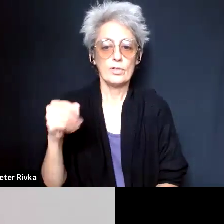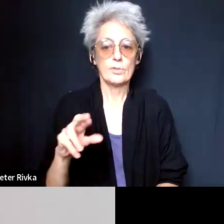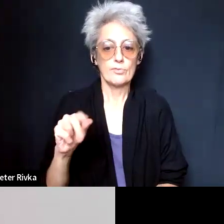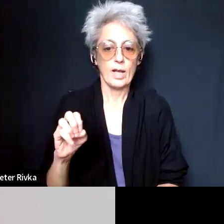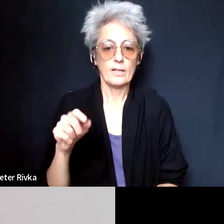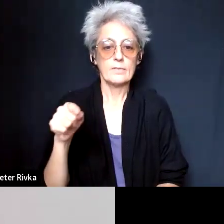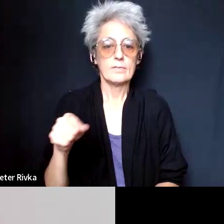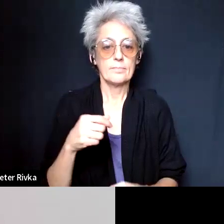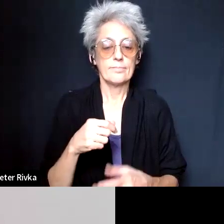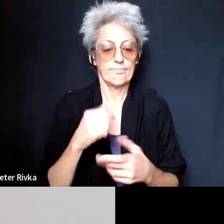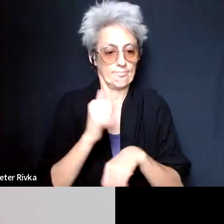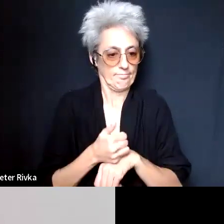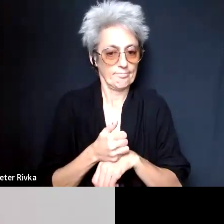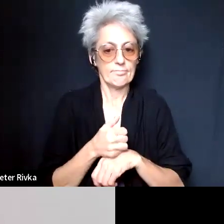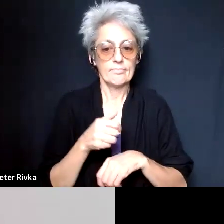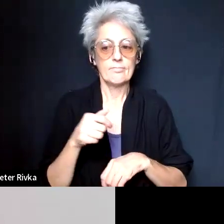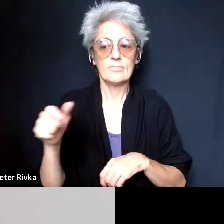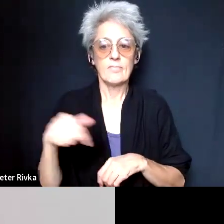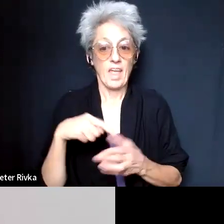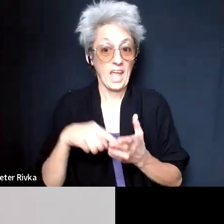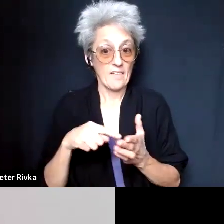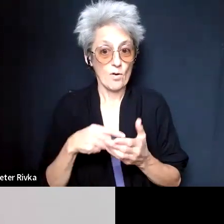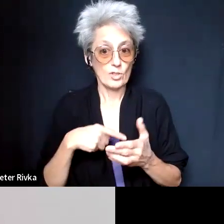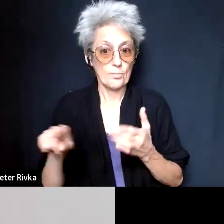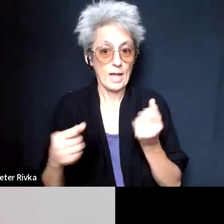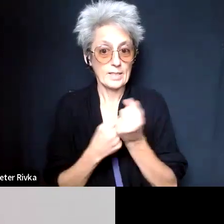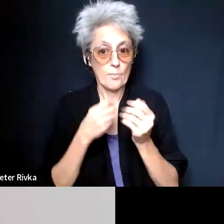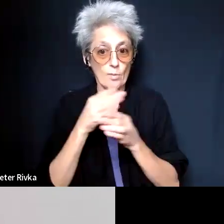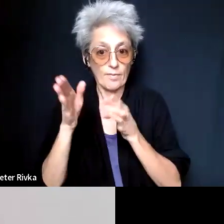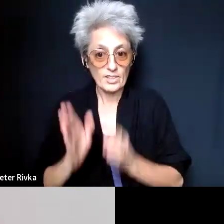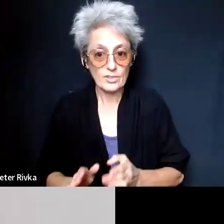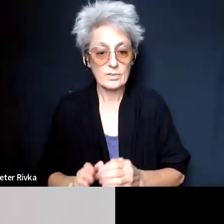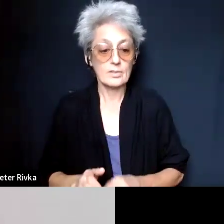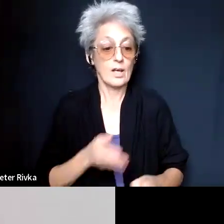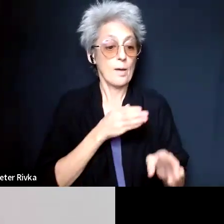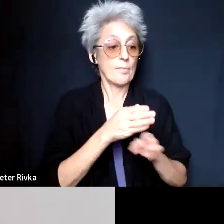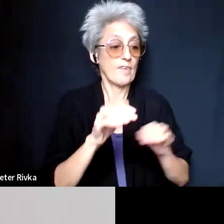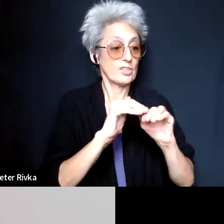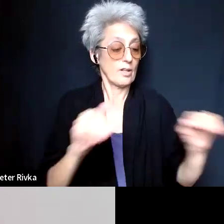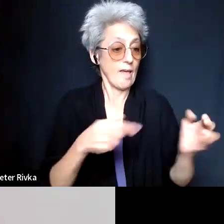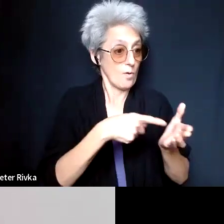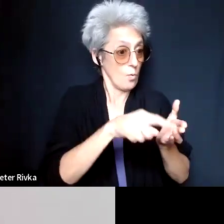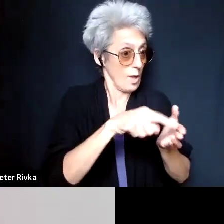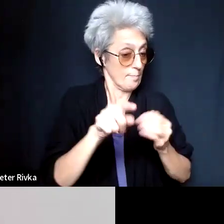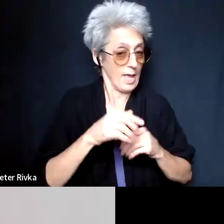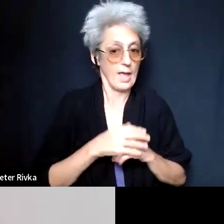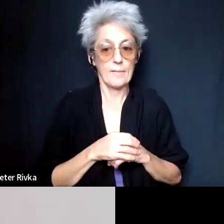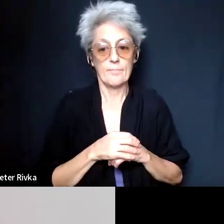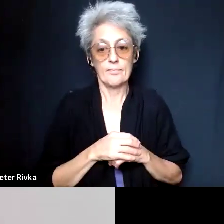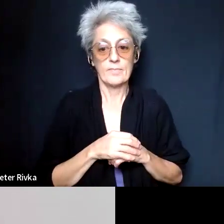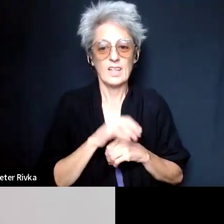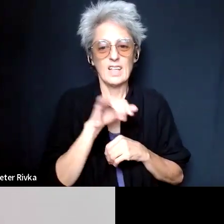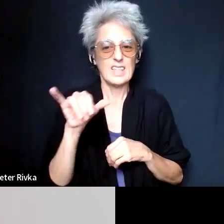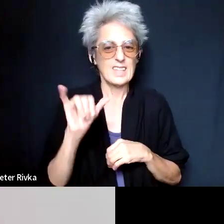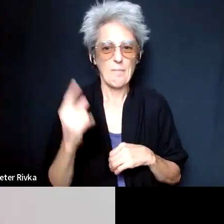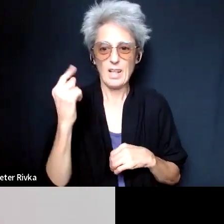afford to pay direct support professionals professional wages. The same thing DD Council tackled last year